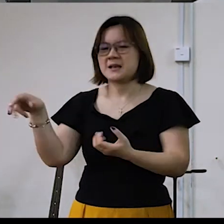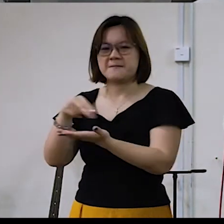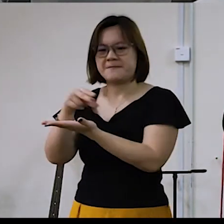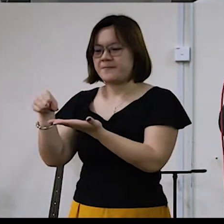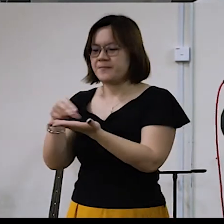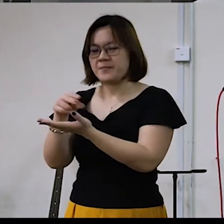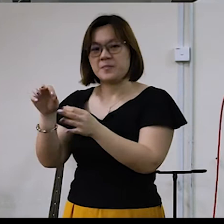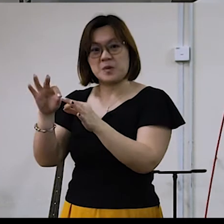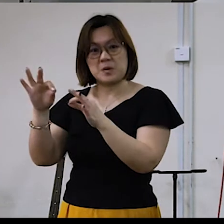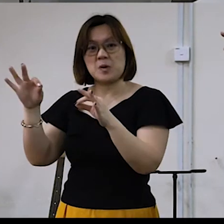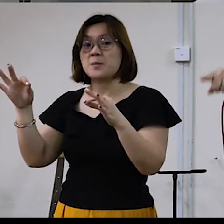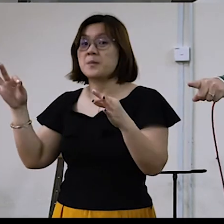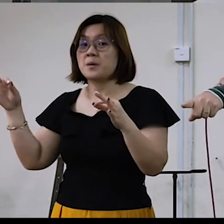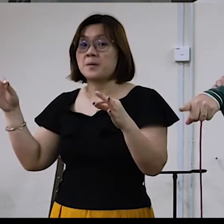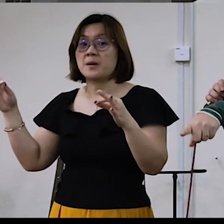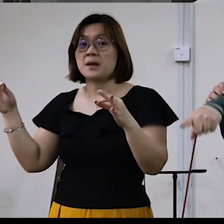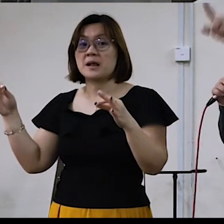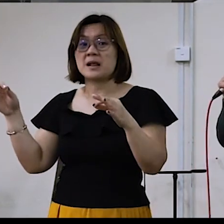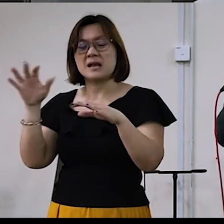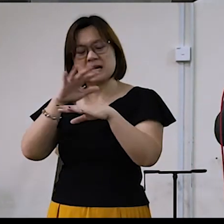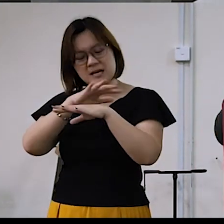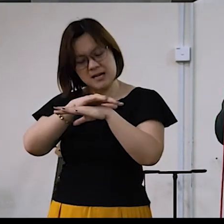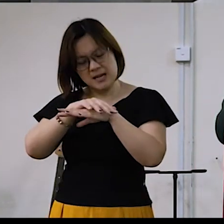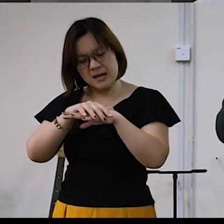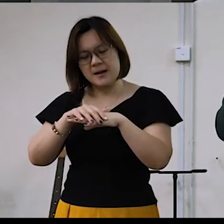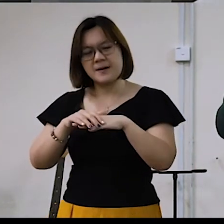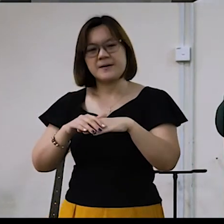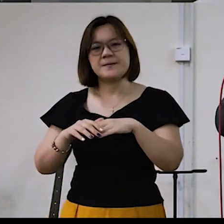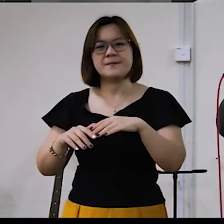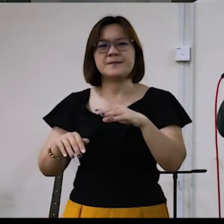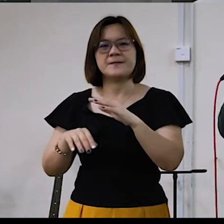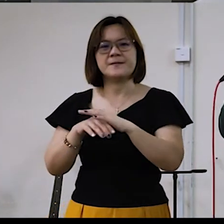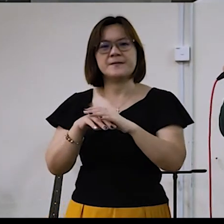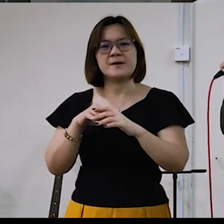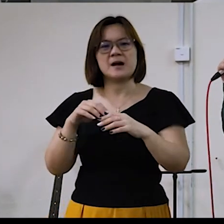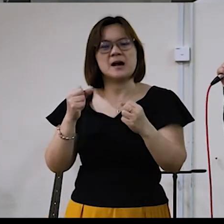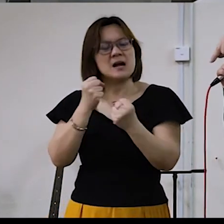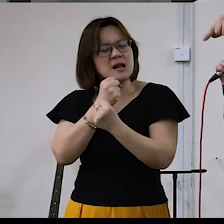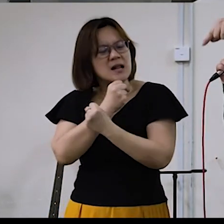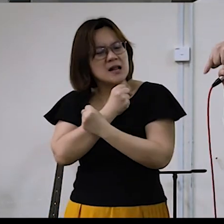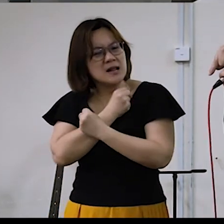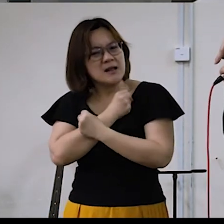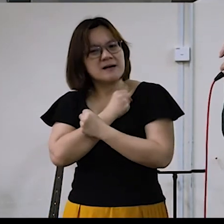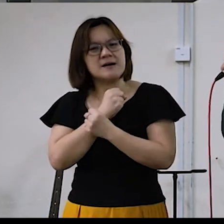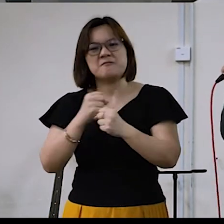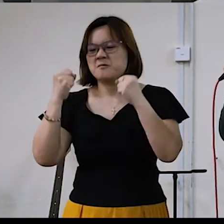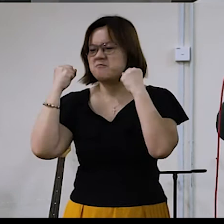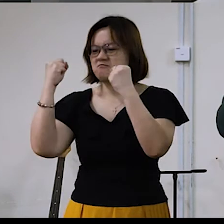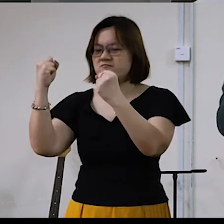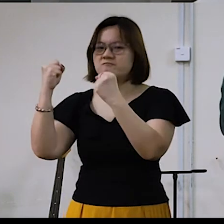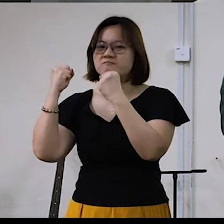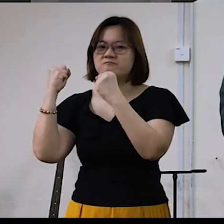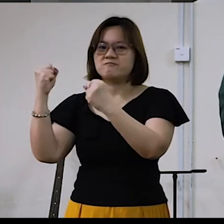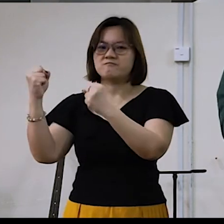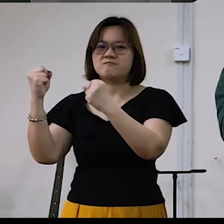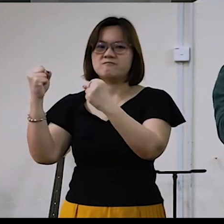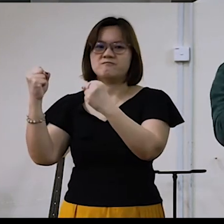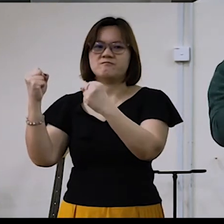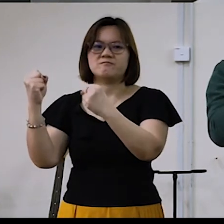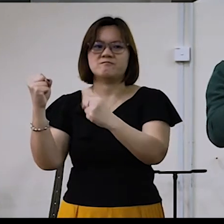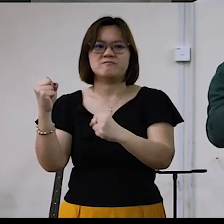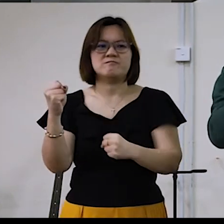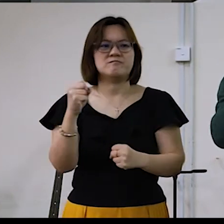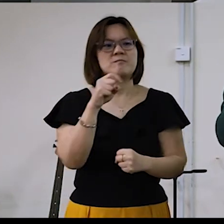amen? You know Jesus can bring the dead back to life? Who can say amen? The Holy Spirit can too. Who can say